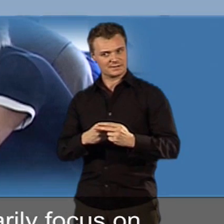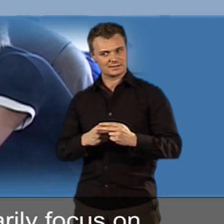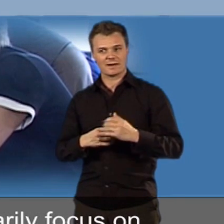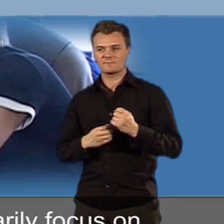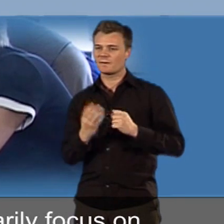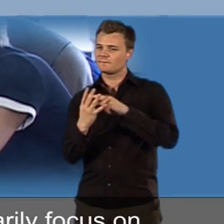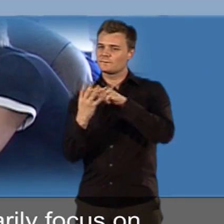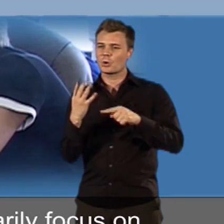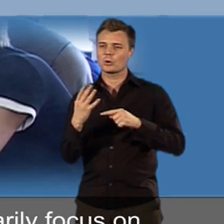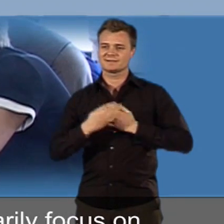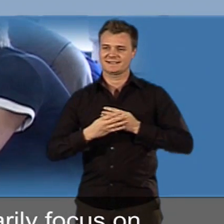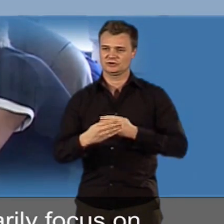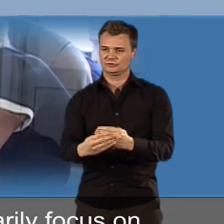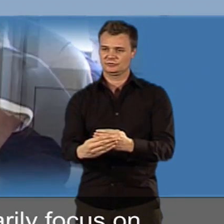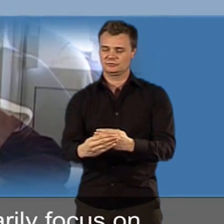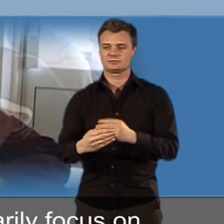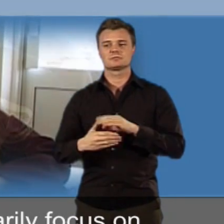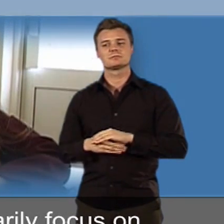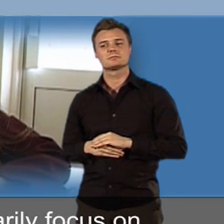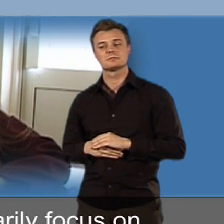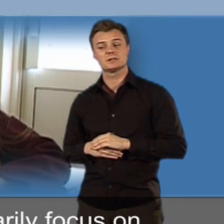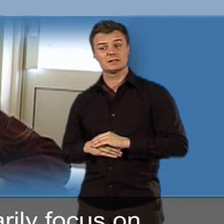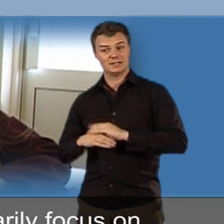on individual adjustments.